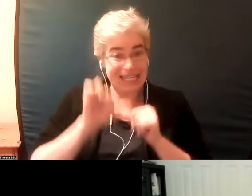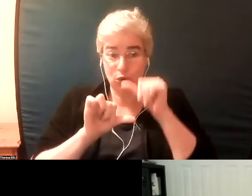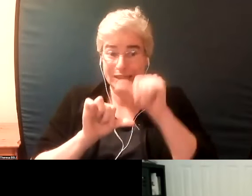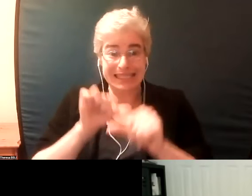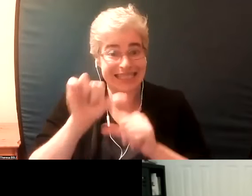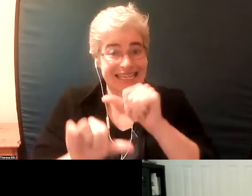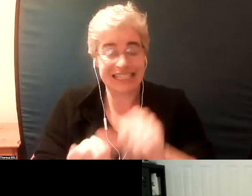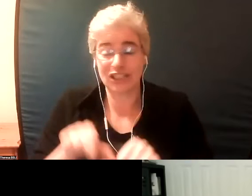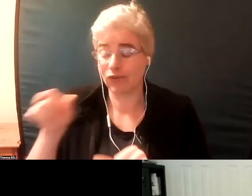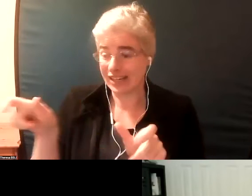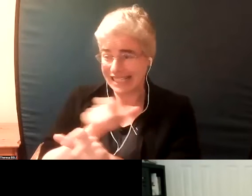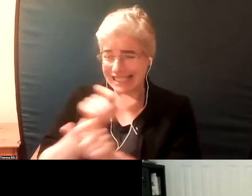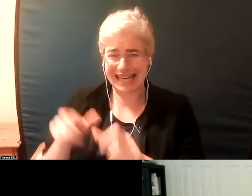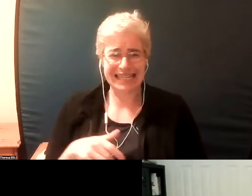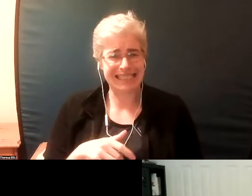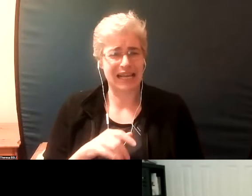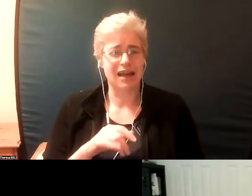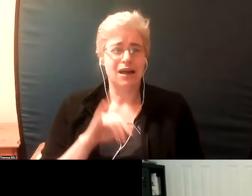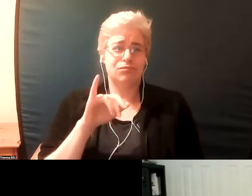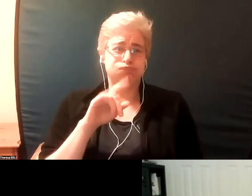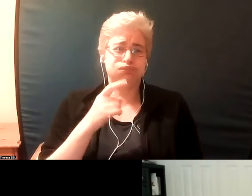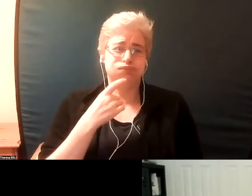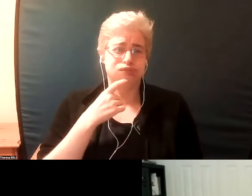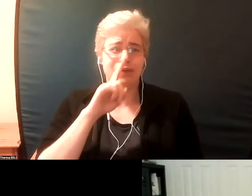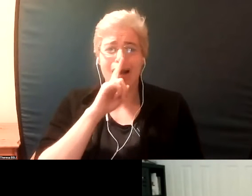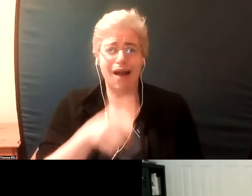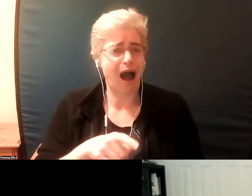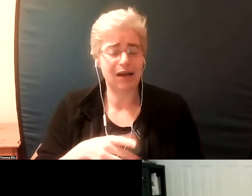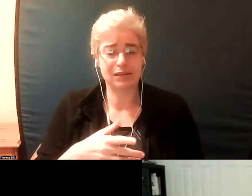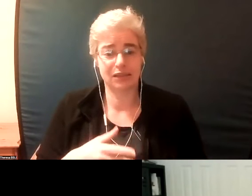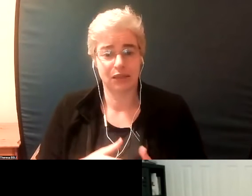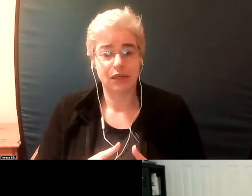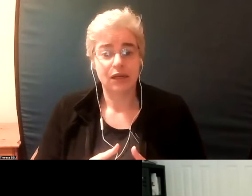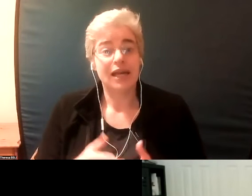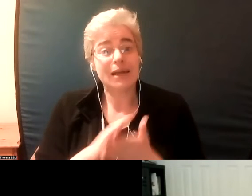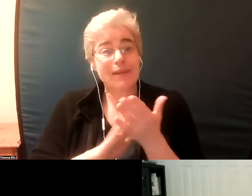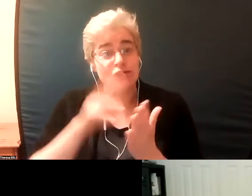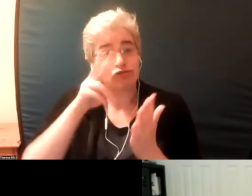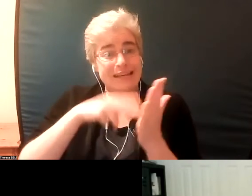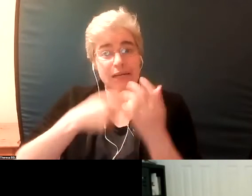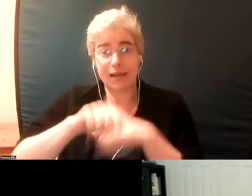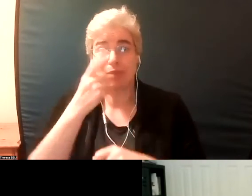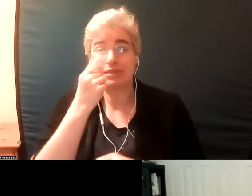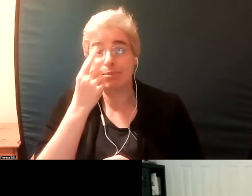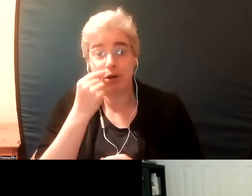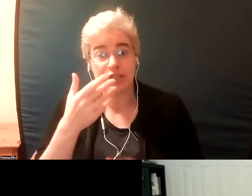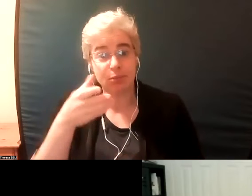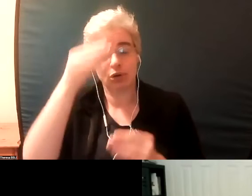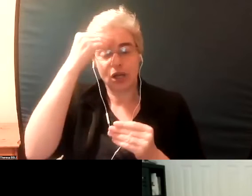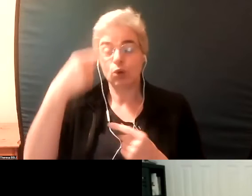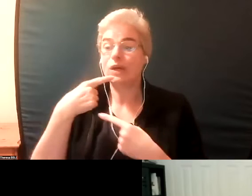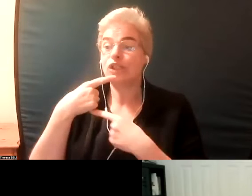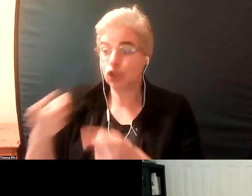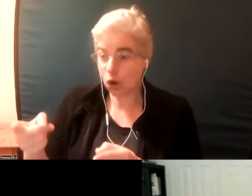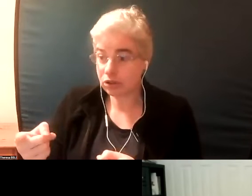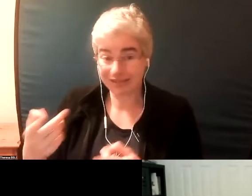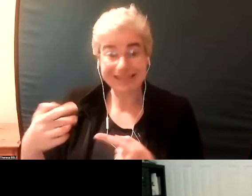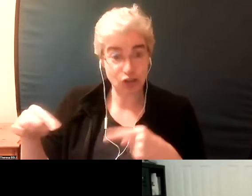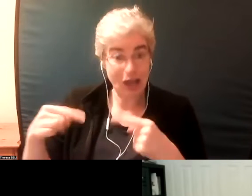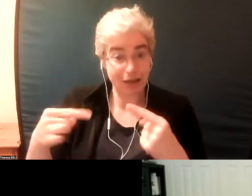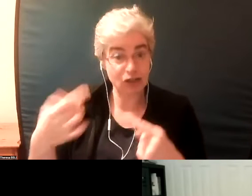at. So it's a nightmare. It makes reading an impossible task. We're told to do something which is